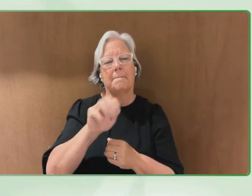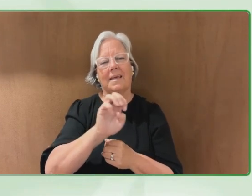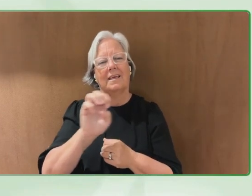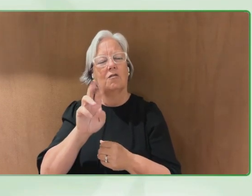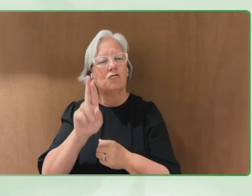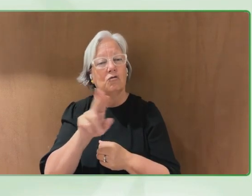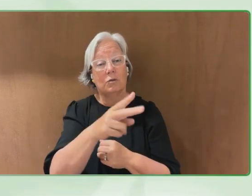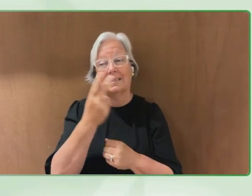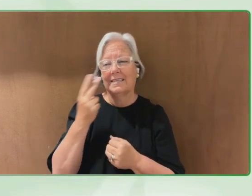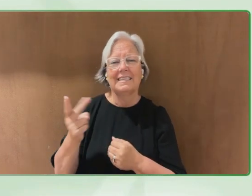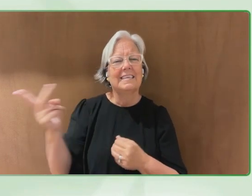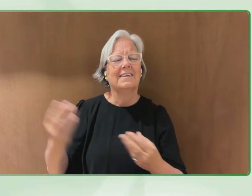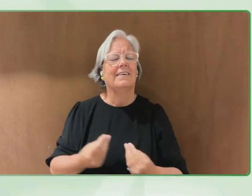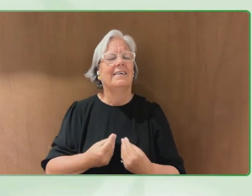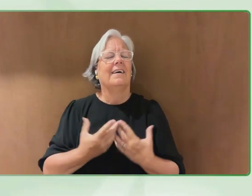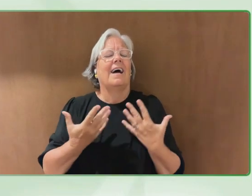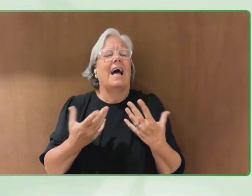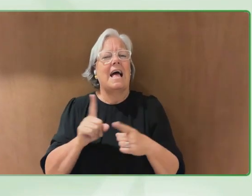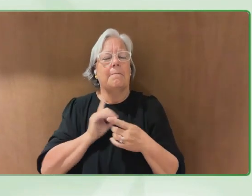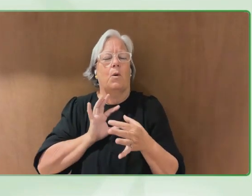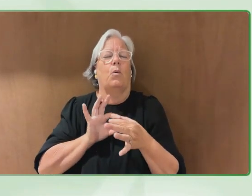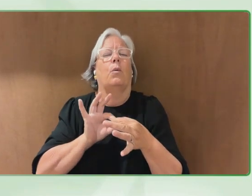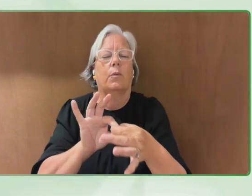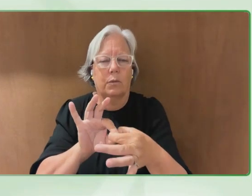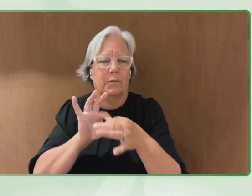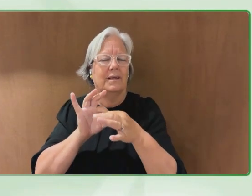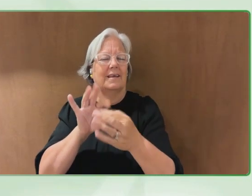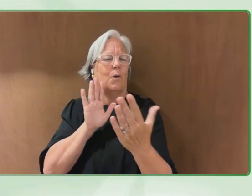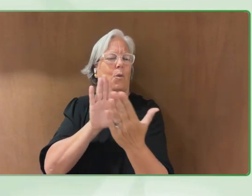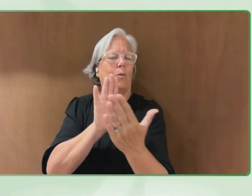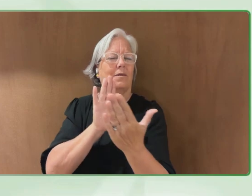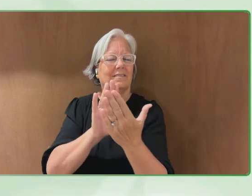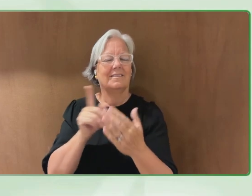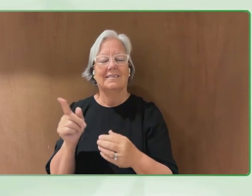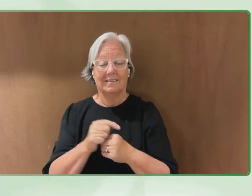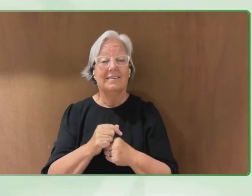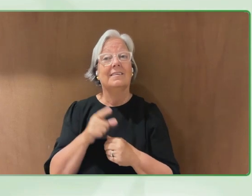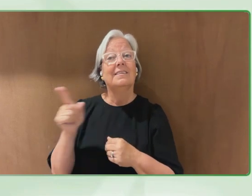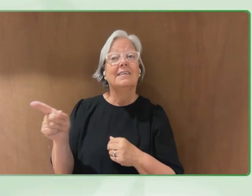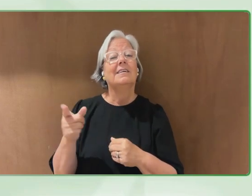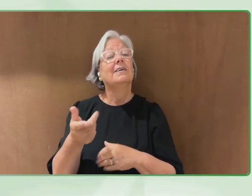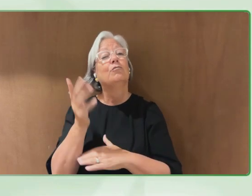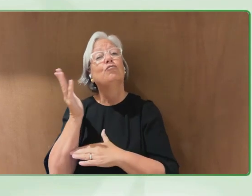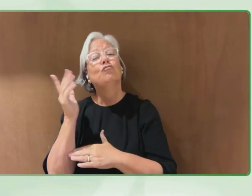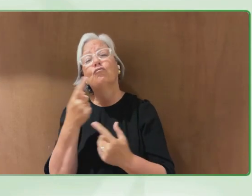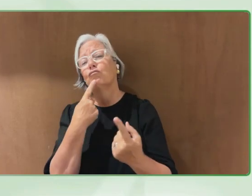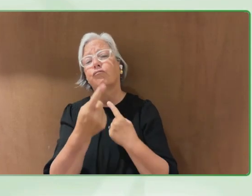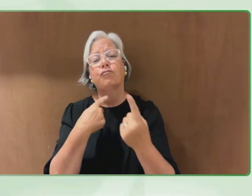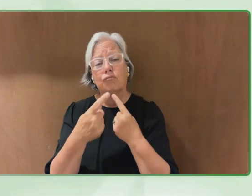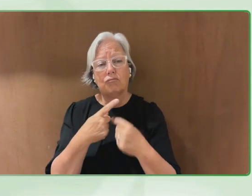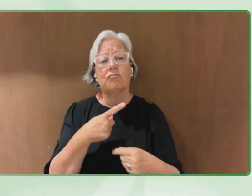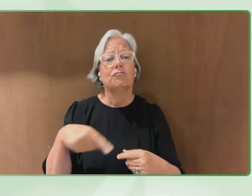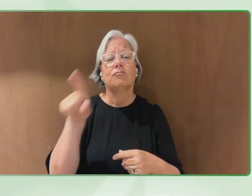of gravitas, this authority with him. You know when he speaks, the words will be wise and they